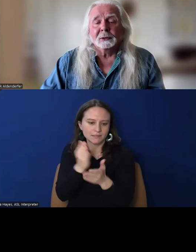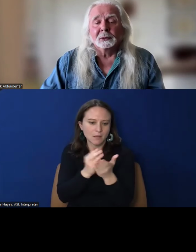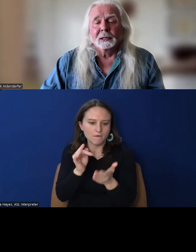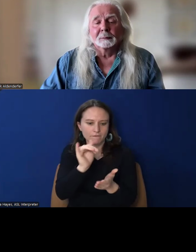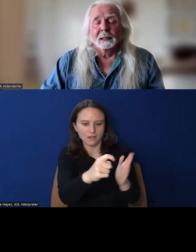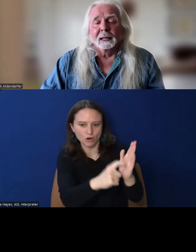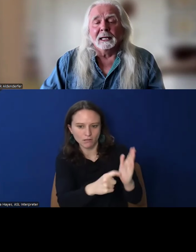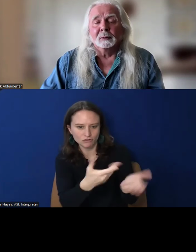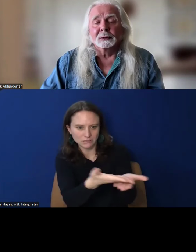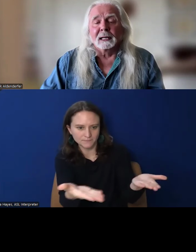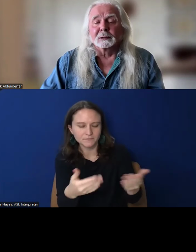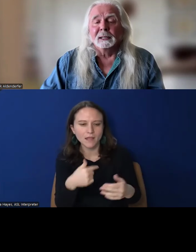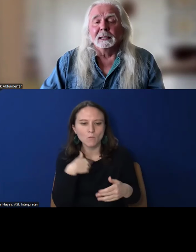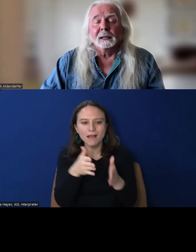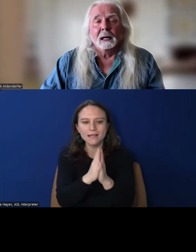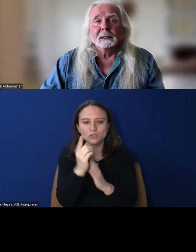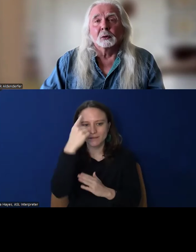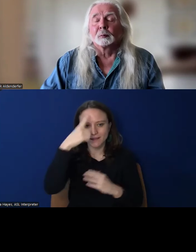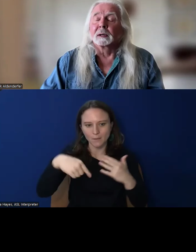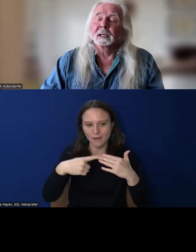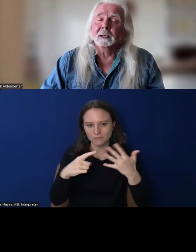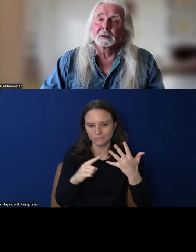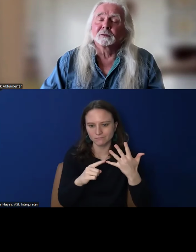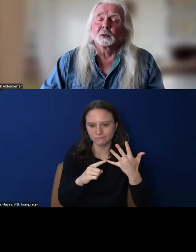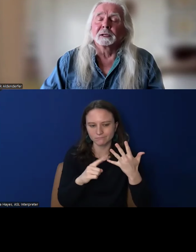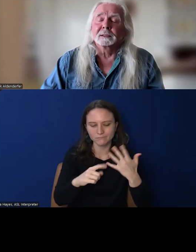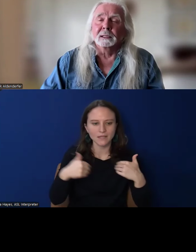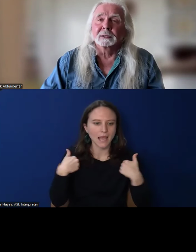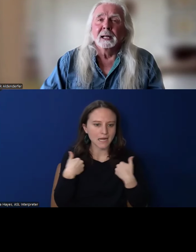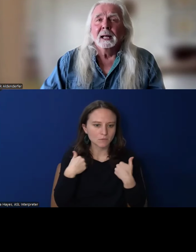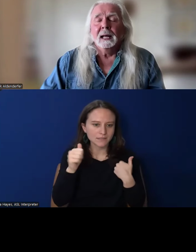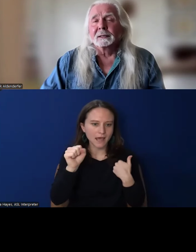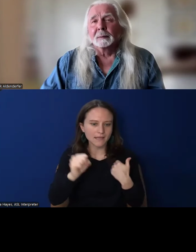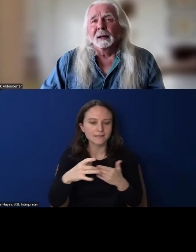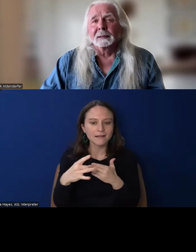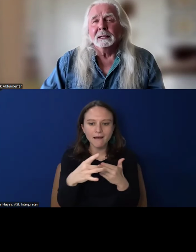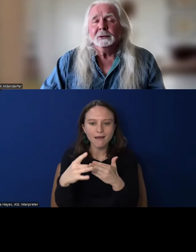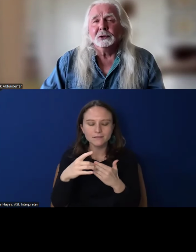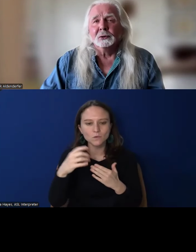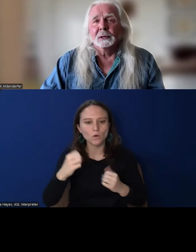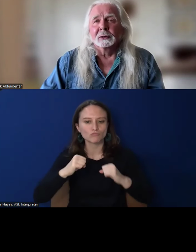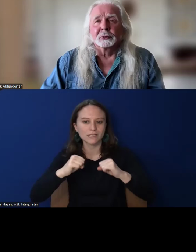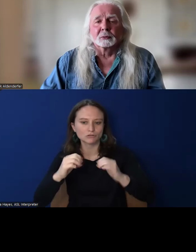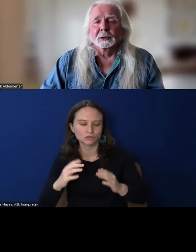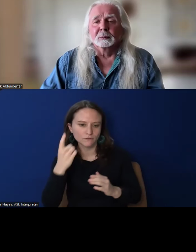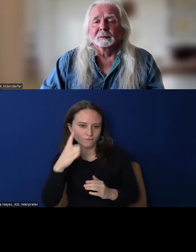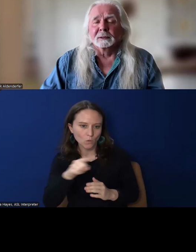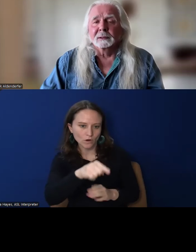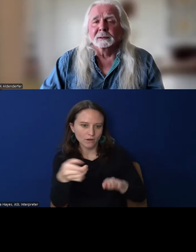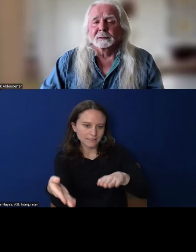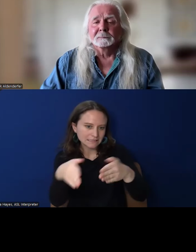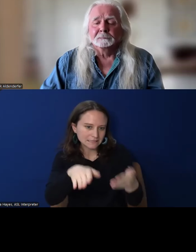to ask you to think about animals as being guides or protectors for the deceased as they pass into another realm